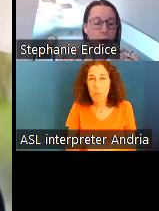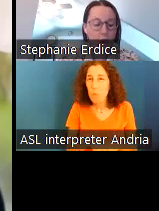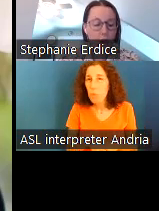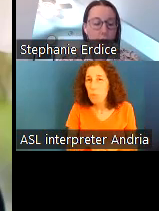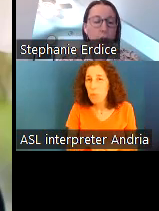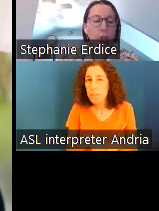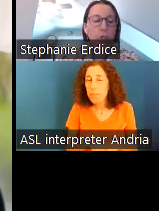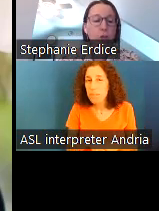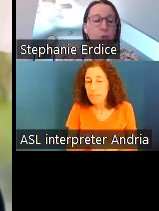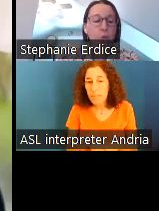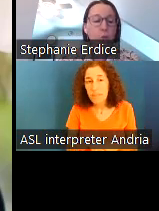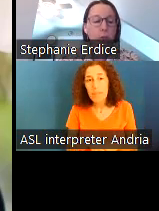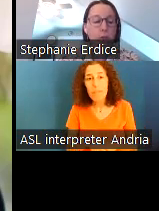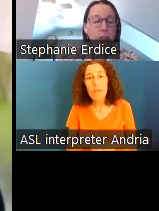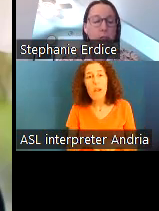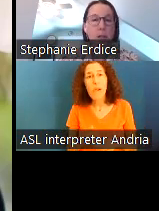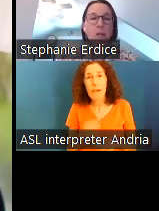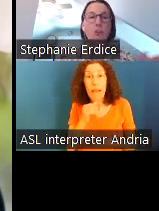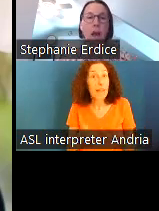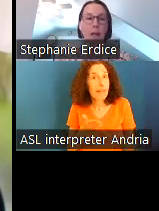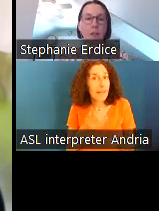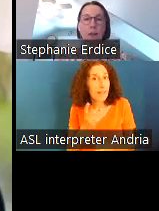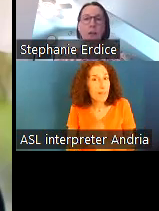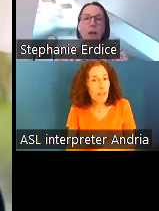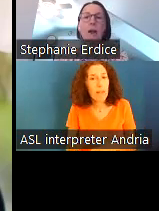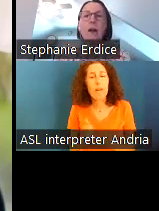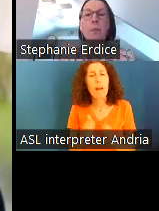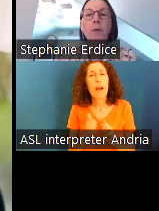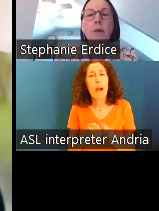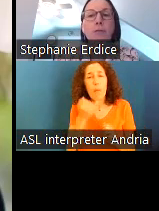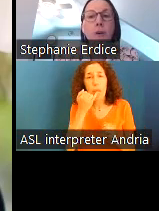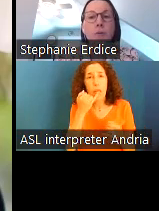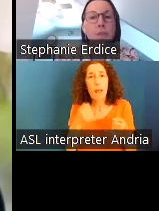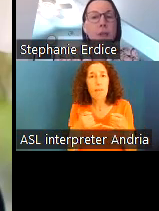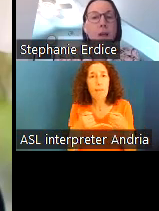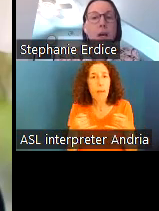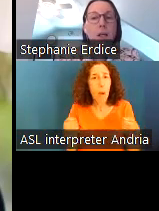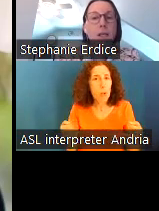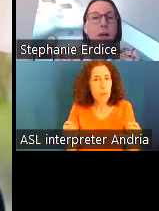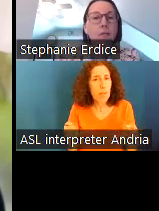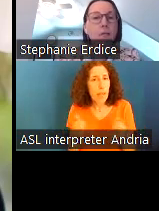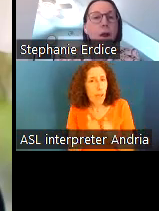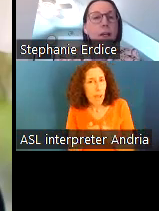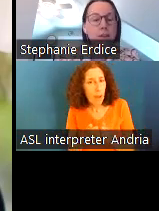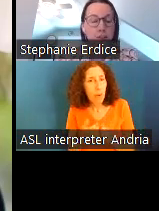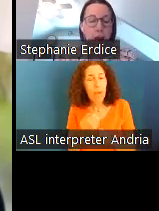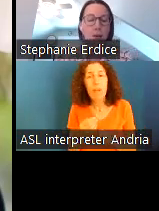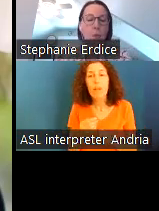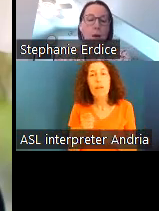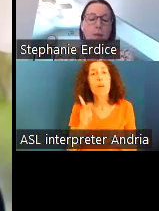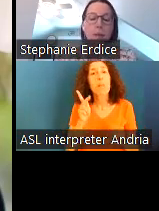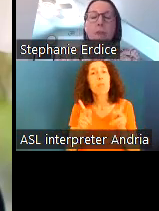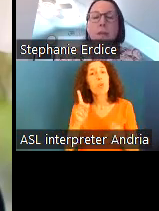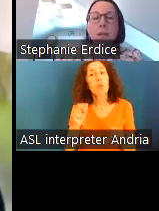boundaries around? So put this in the chat. So if I can get a couple of folks to kind of write in the